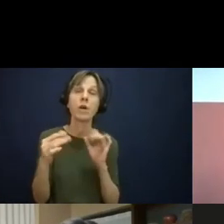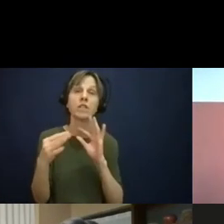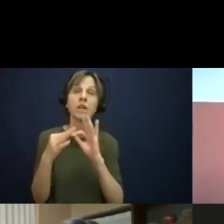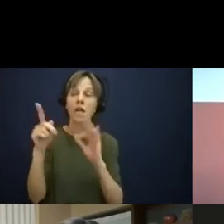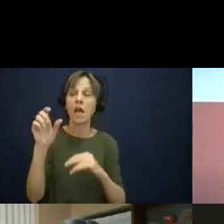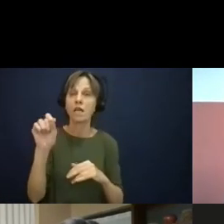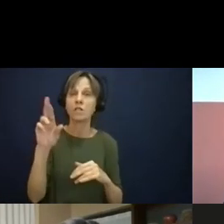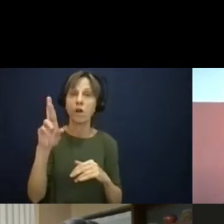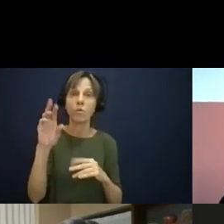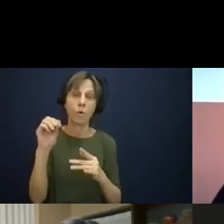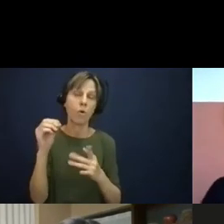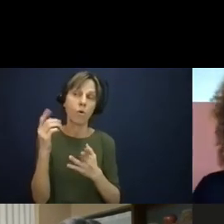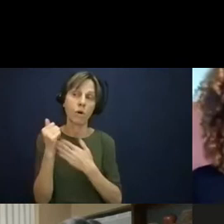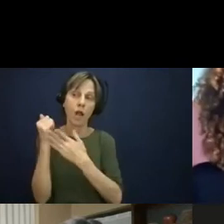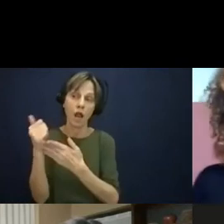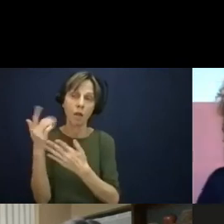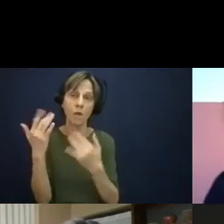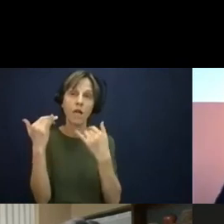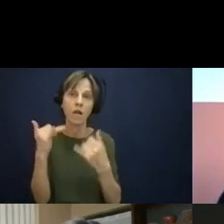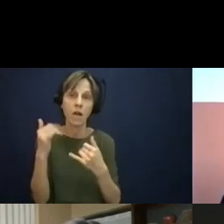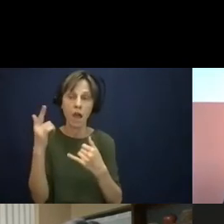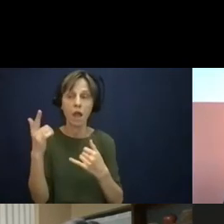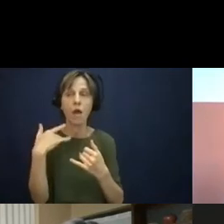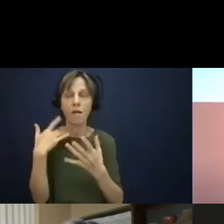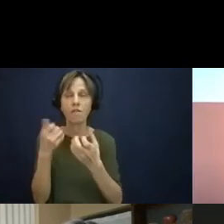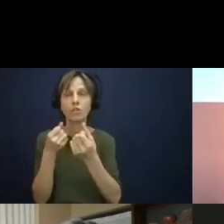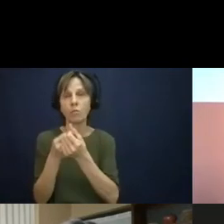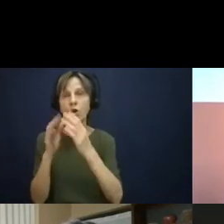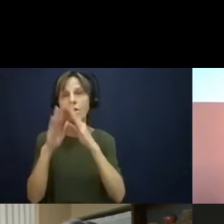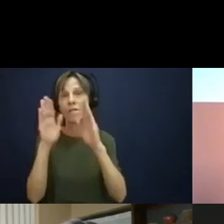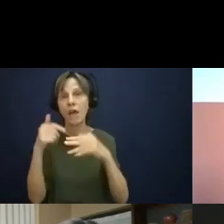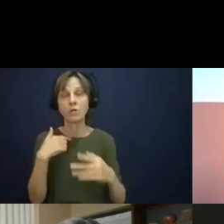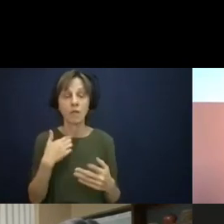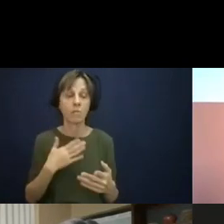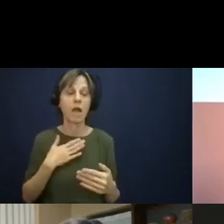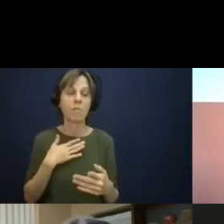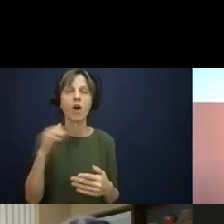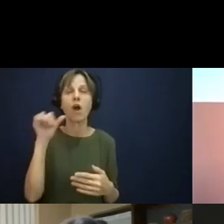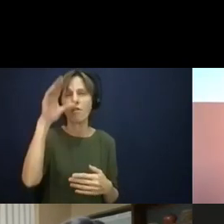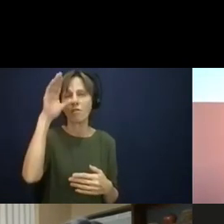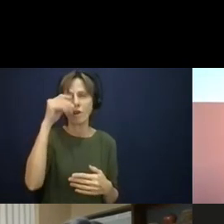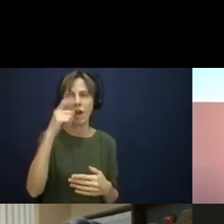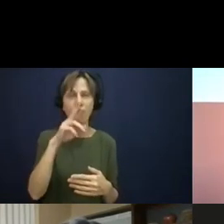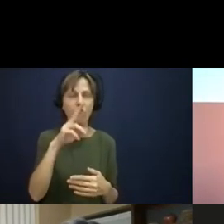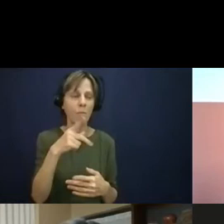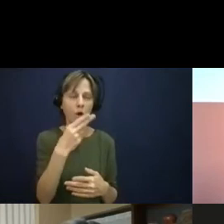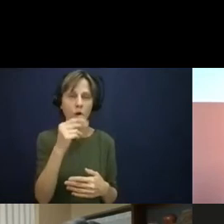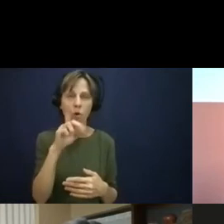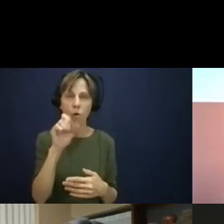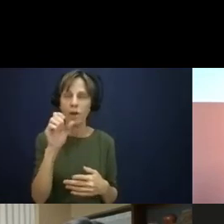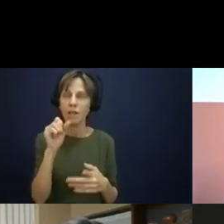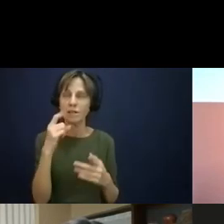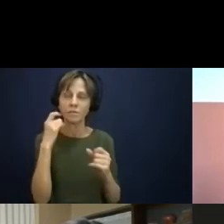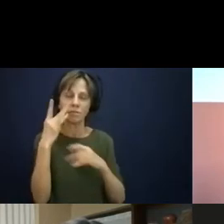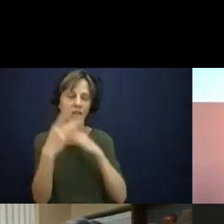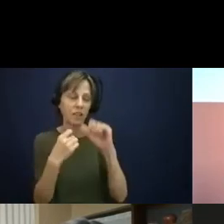SRO to help her. So now she gets supportive housing, which I'm happy. There's another guy in the park who's been homeless for years. We get him clothing. We